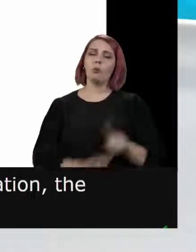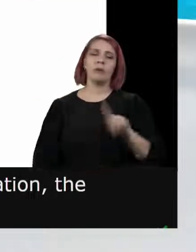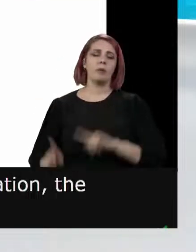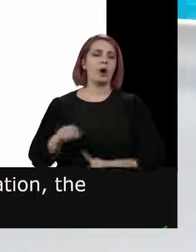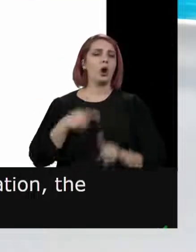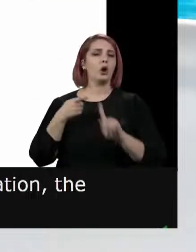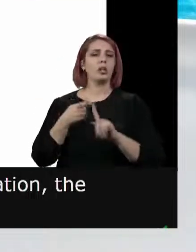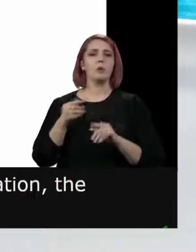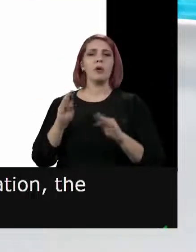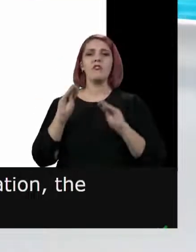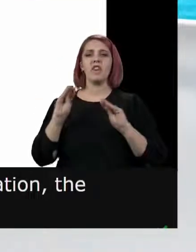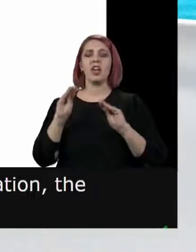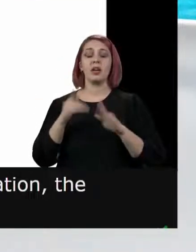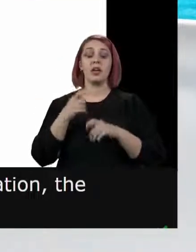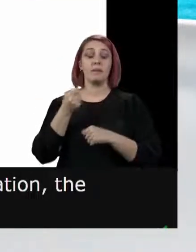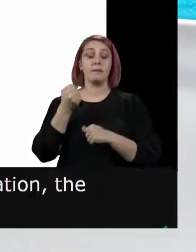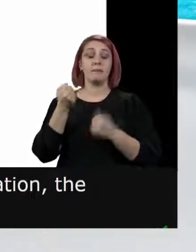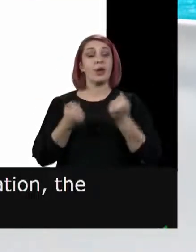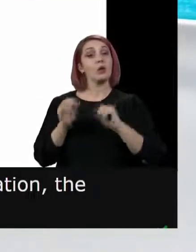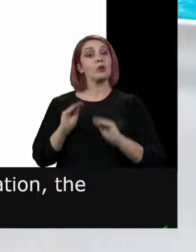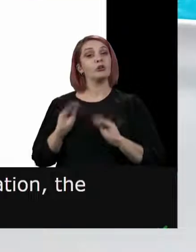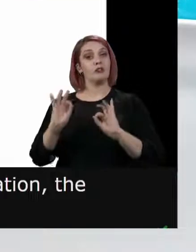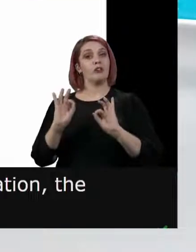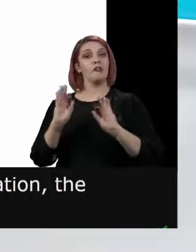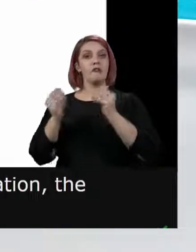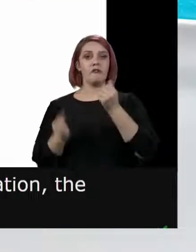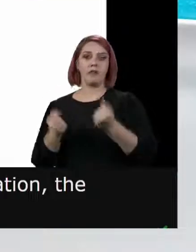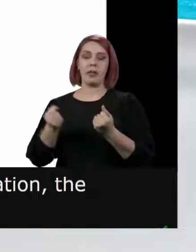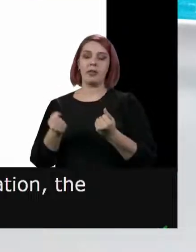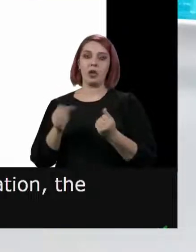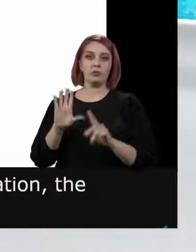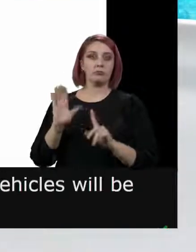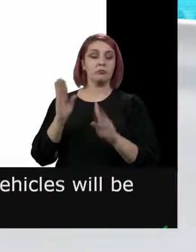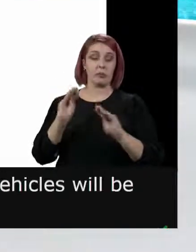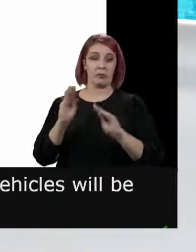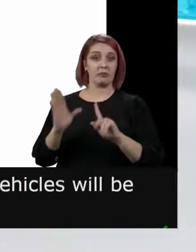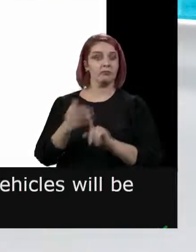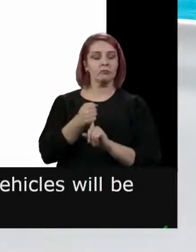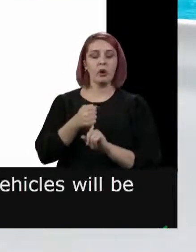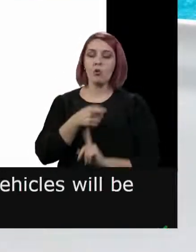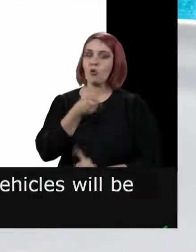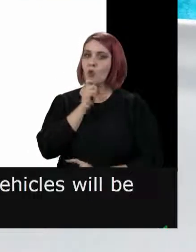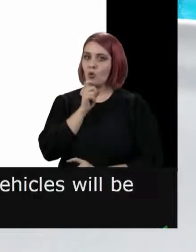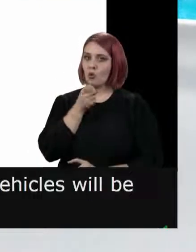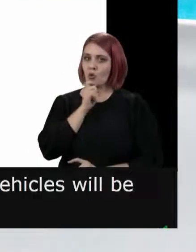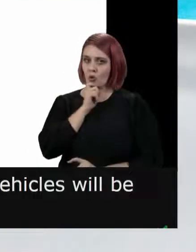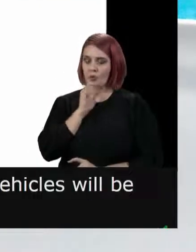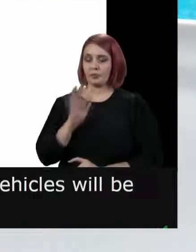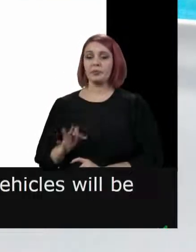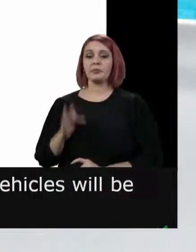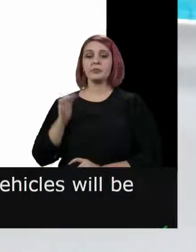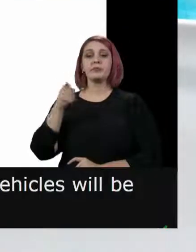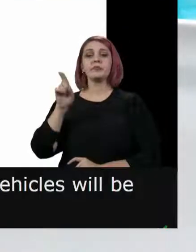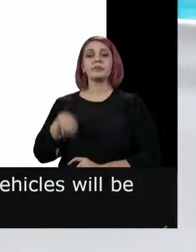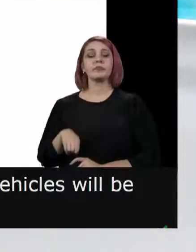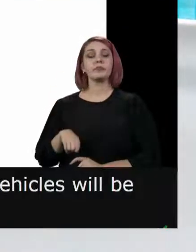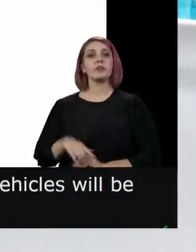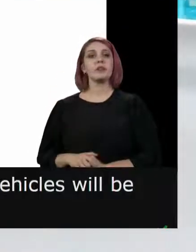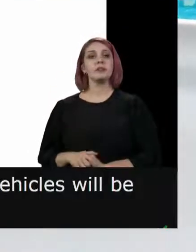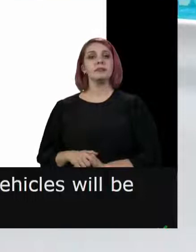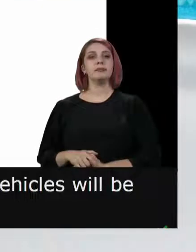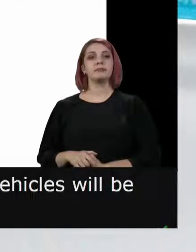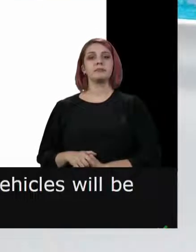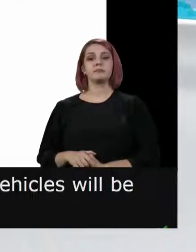vehicles will be able to drive on the roads that that are special vehicles approved by